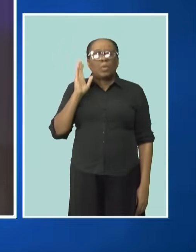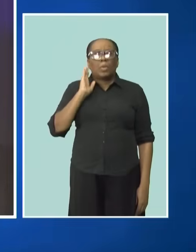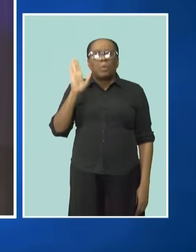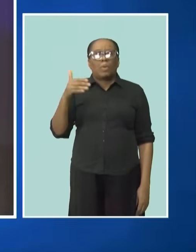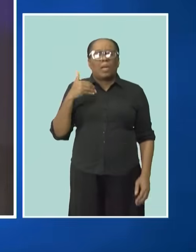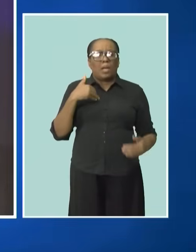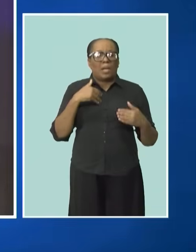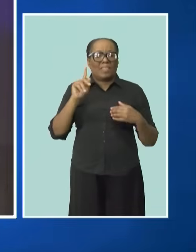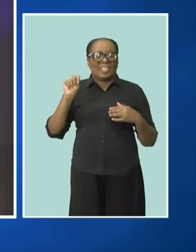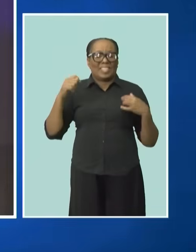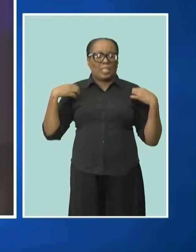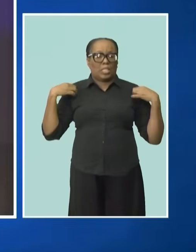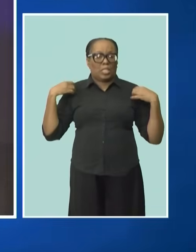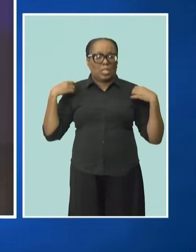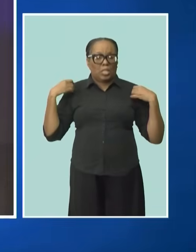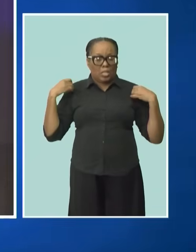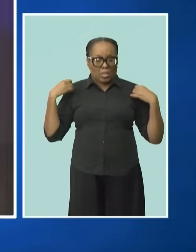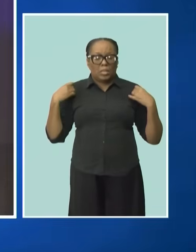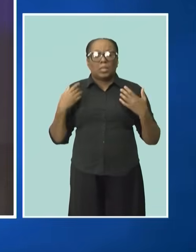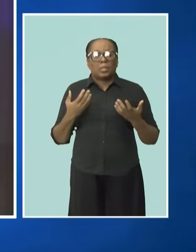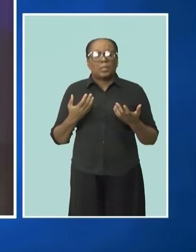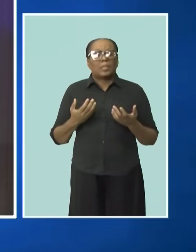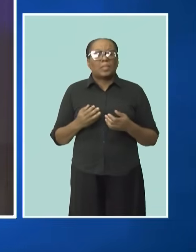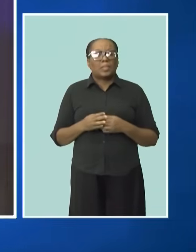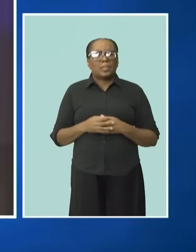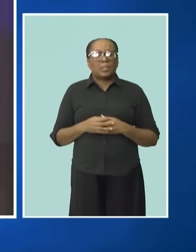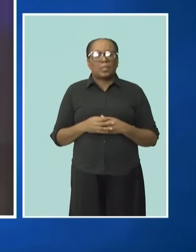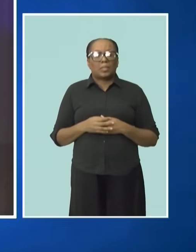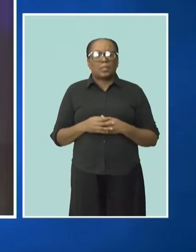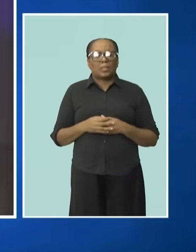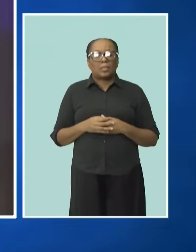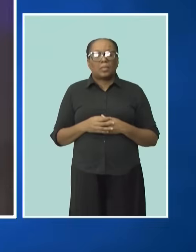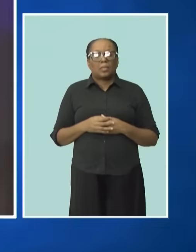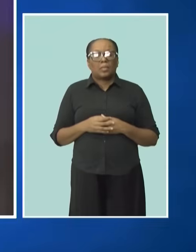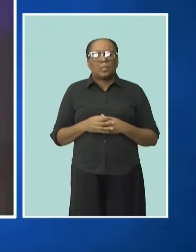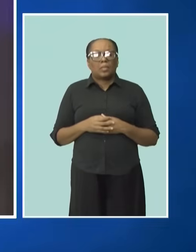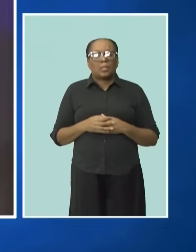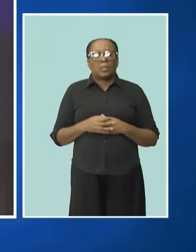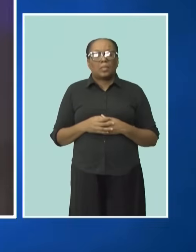me. And companies would, we're asking